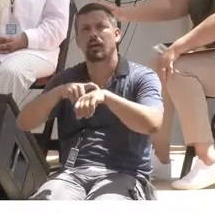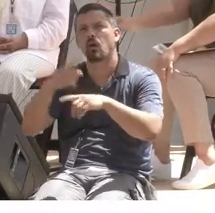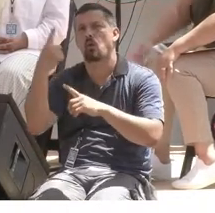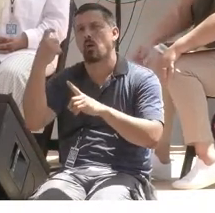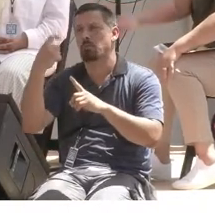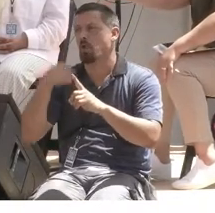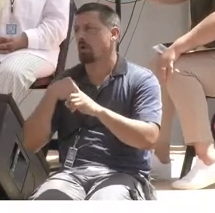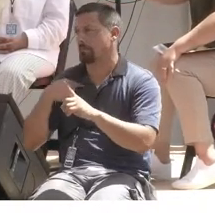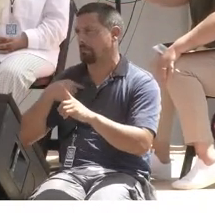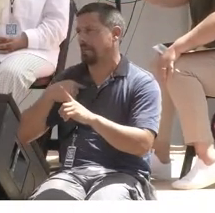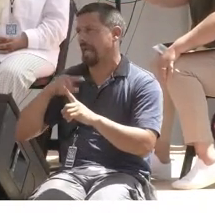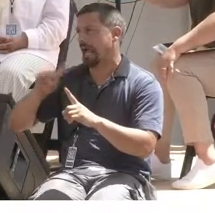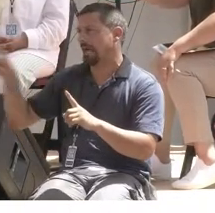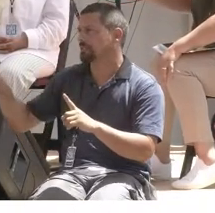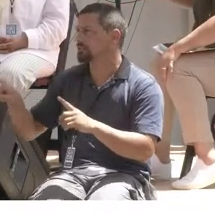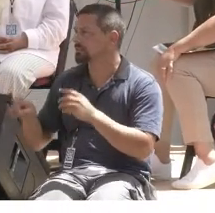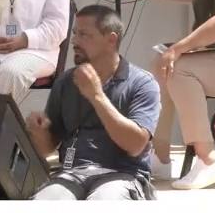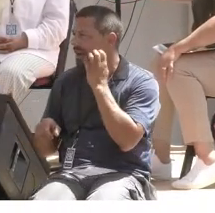me.